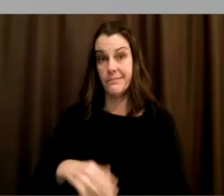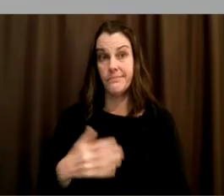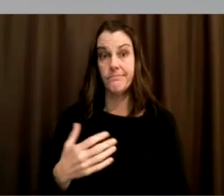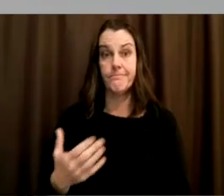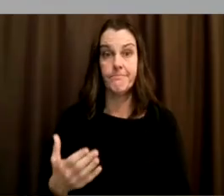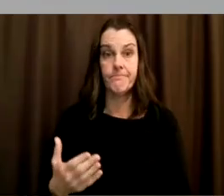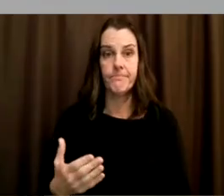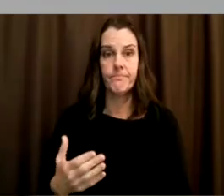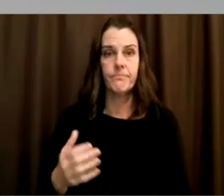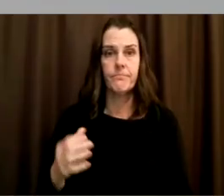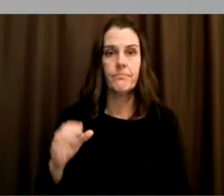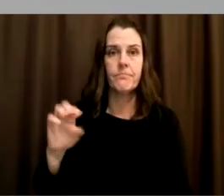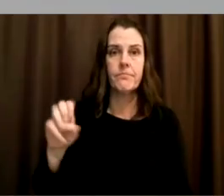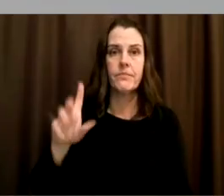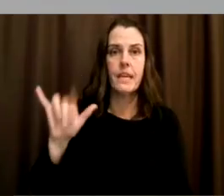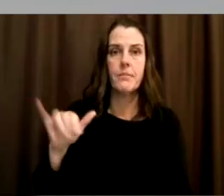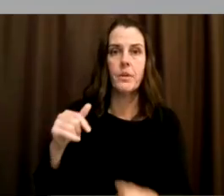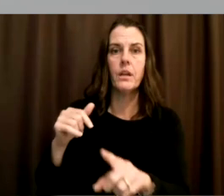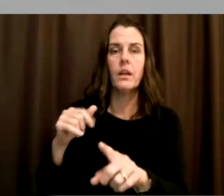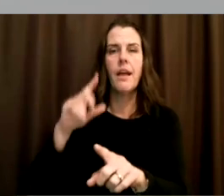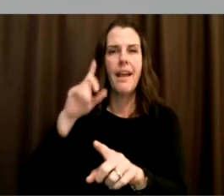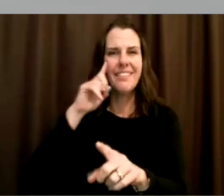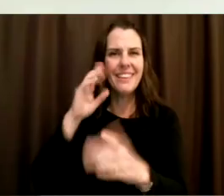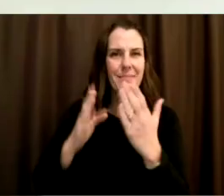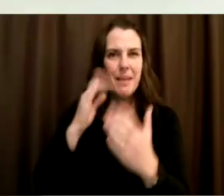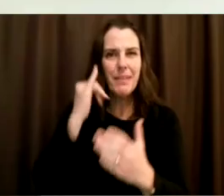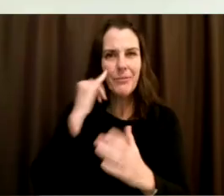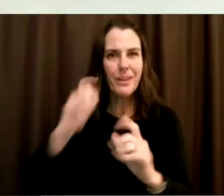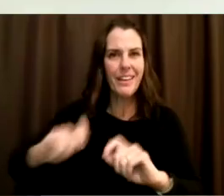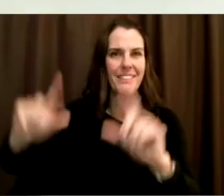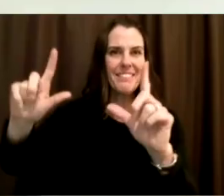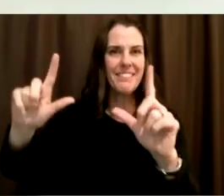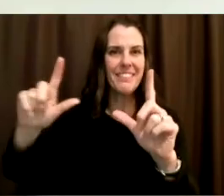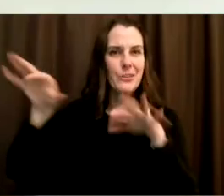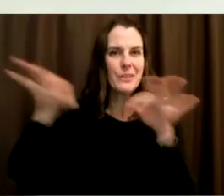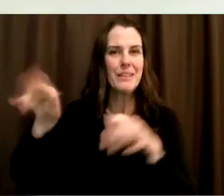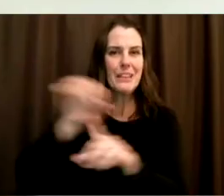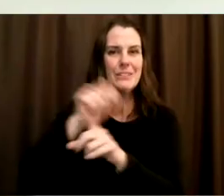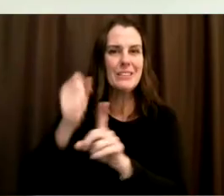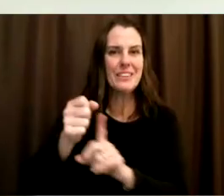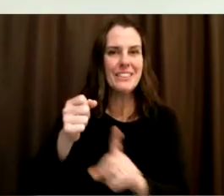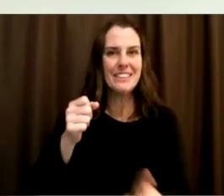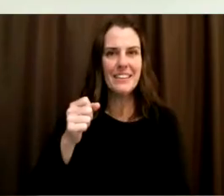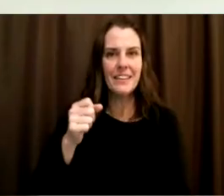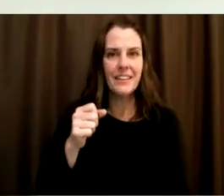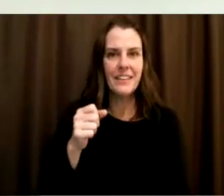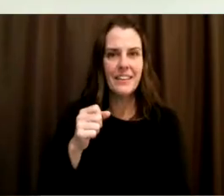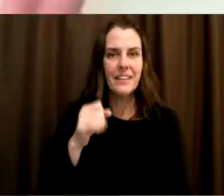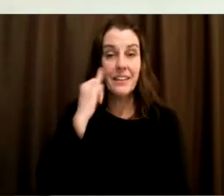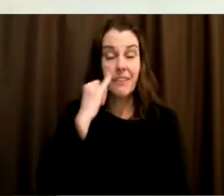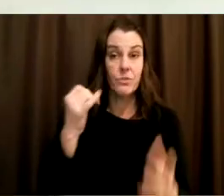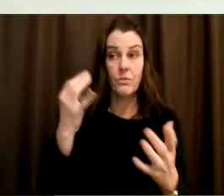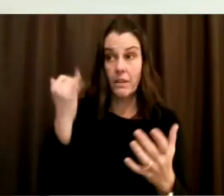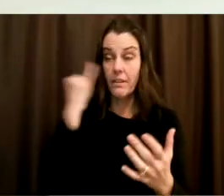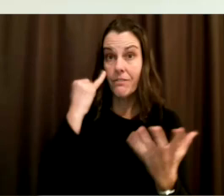I was going to say, I happy think to bring this person on to explain their situation more, if they'd like to do that